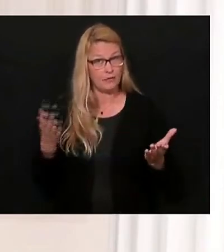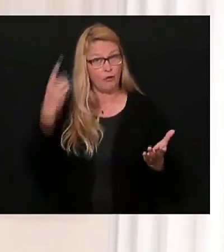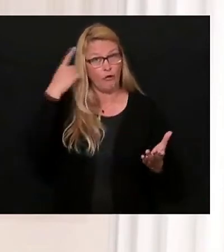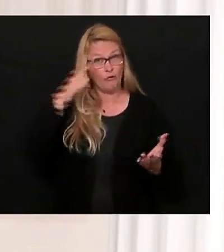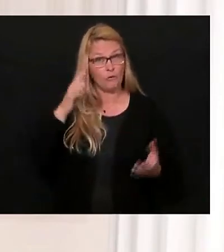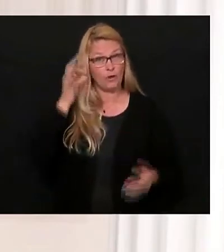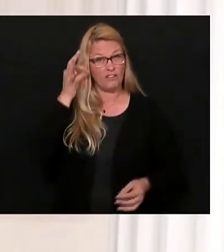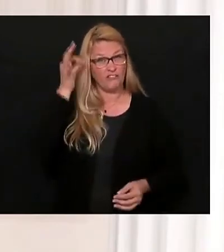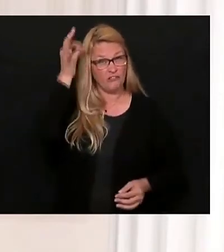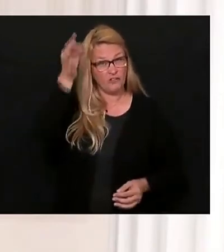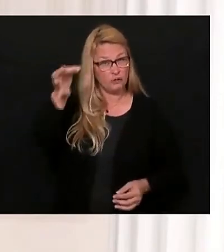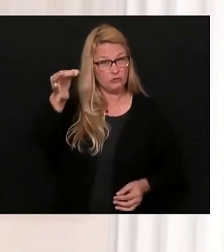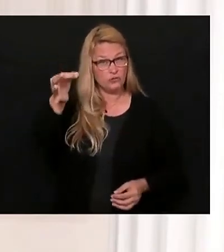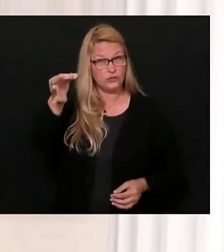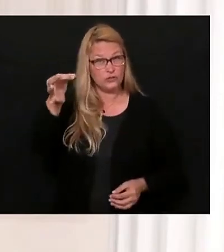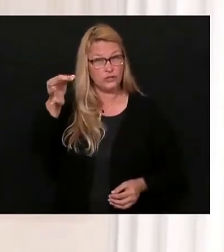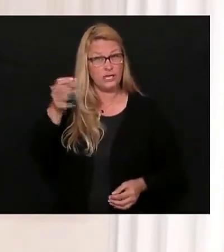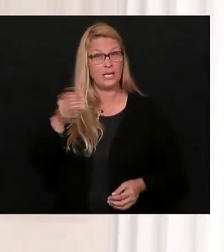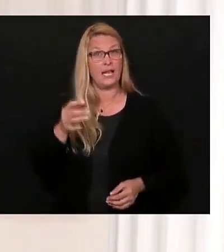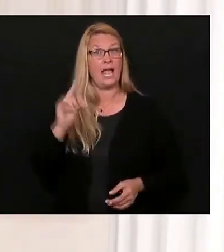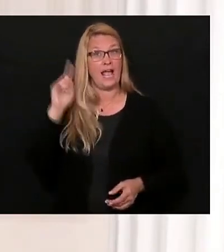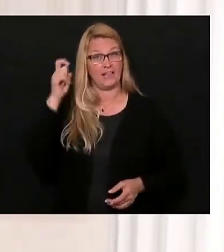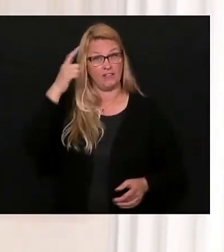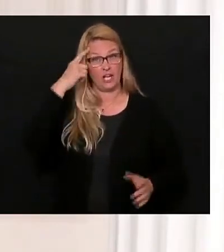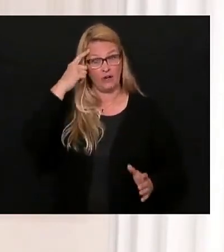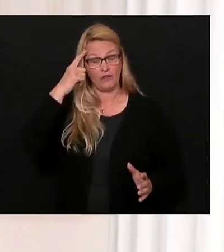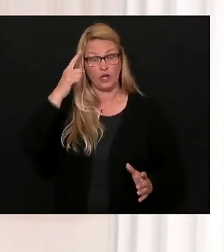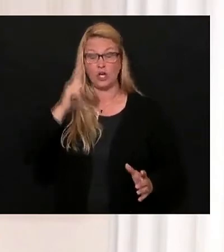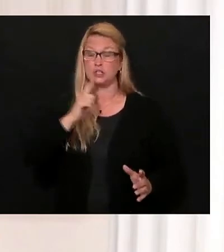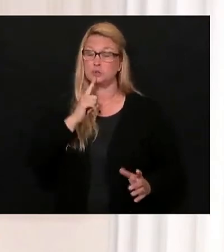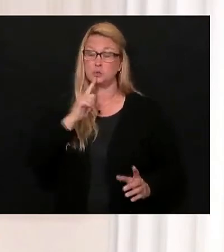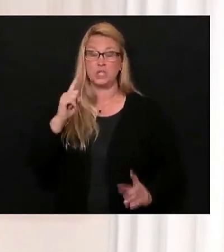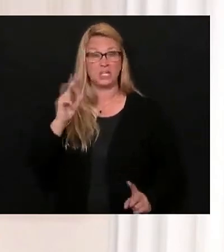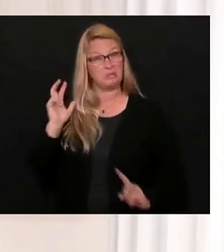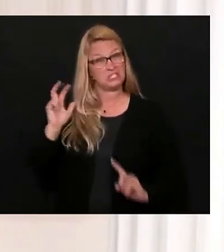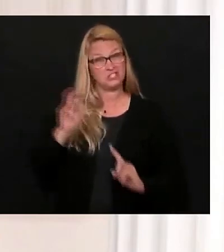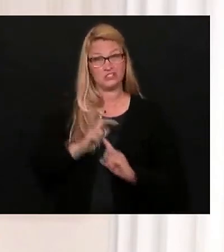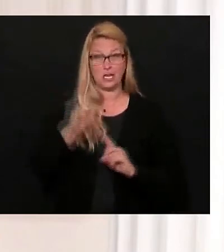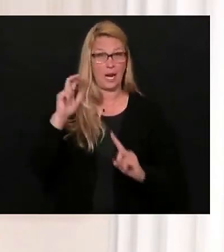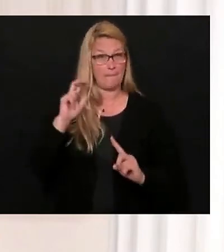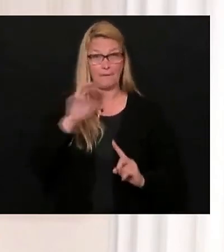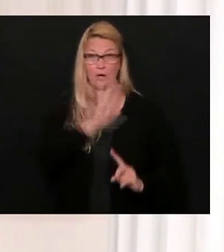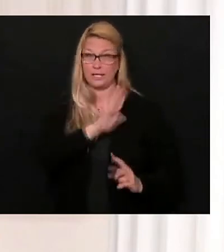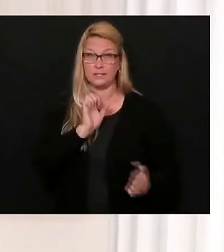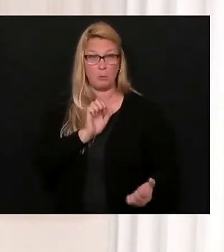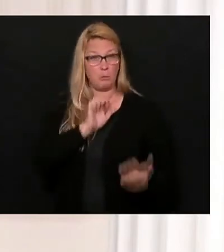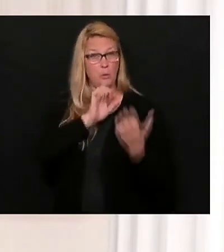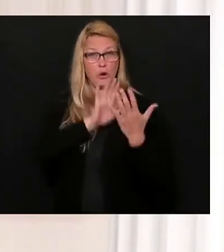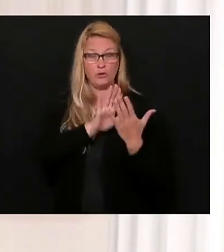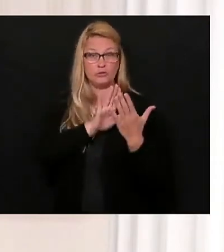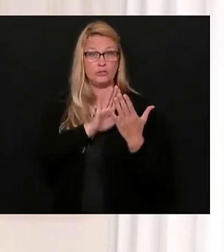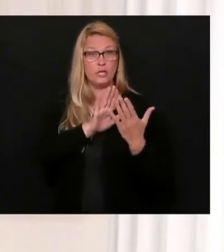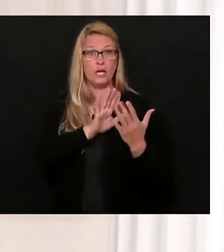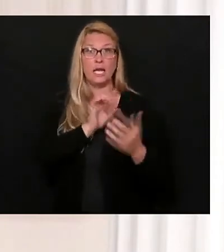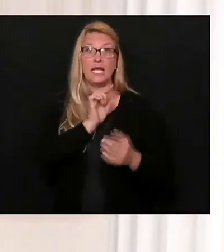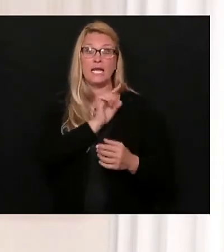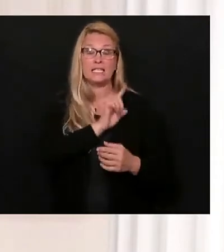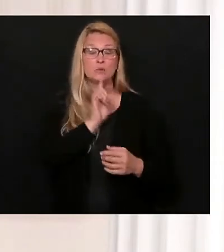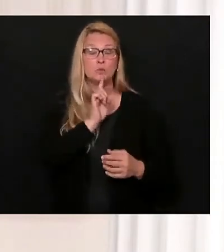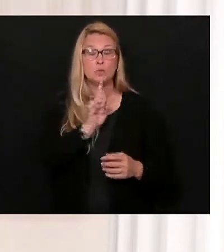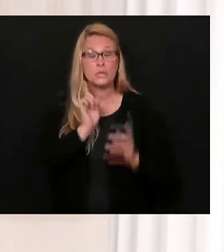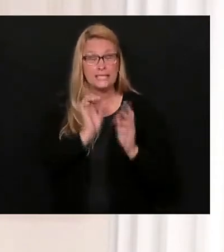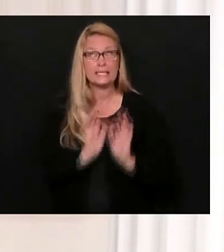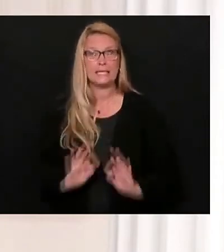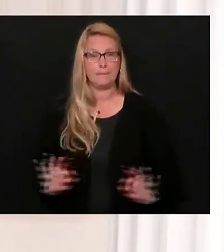think the governor has been masterful in his approach here, is it is really, really critical that